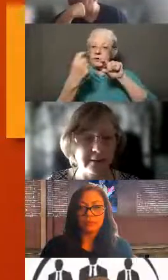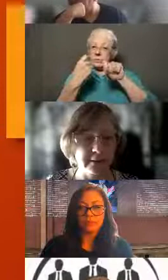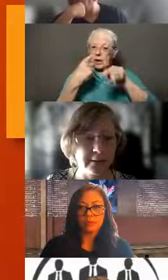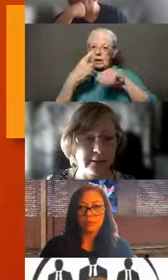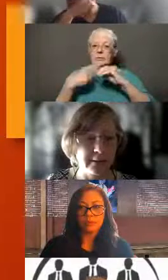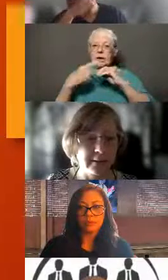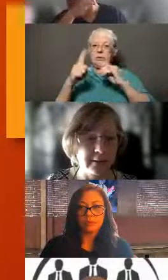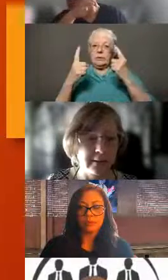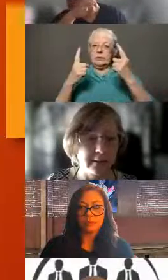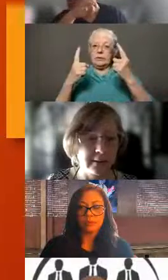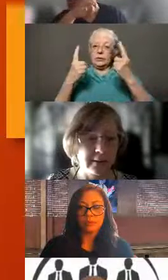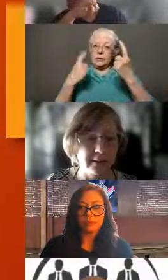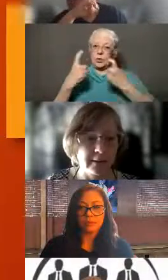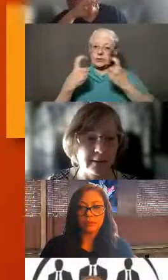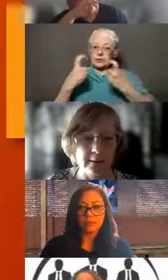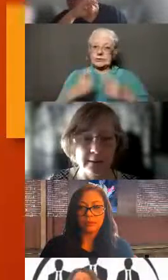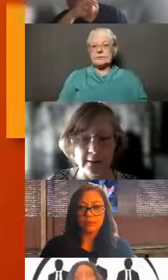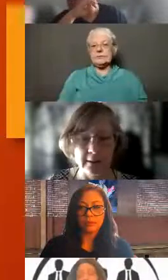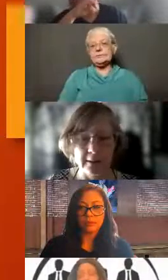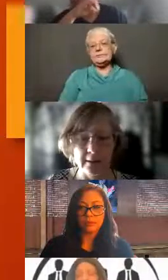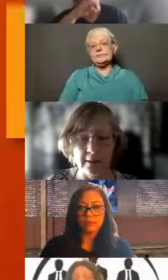asking.